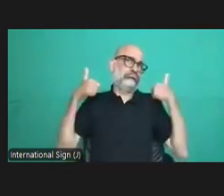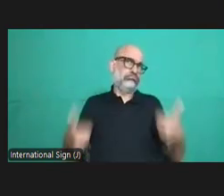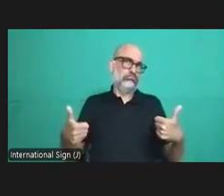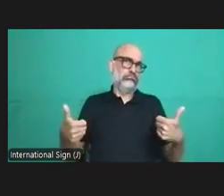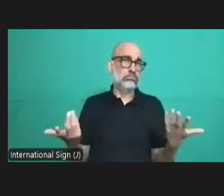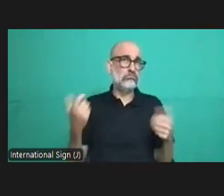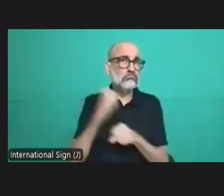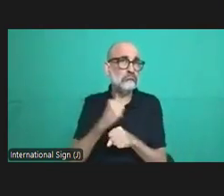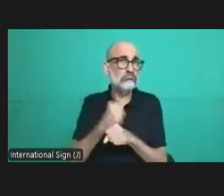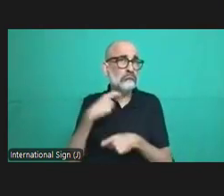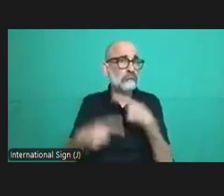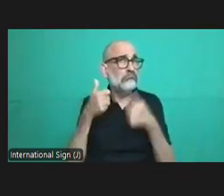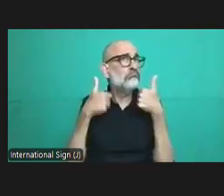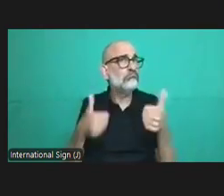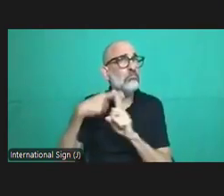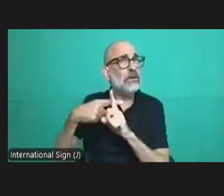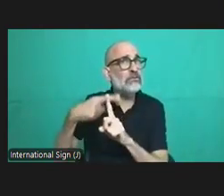the responsibility to provide.